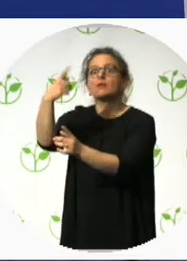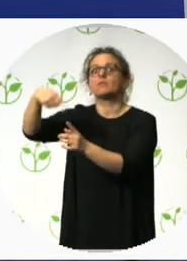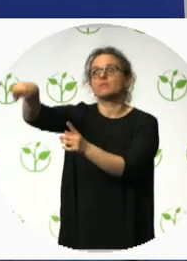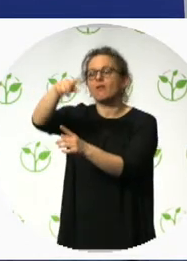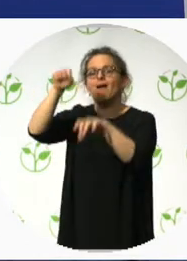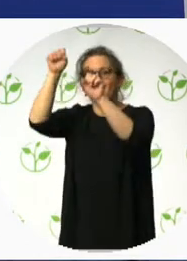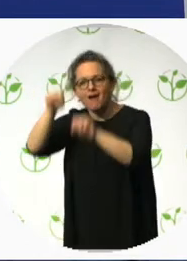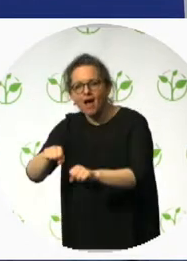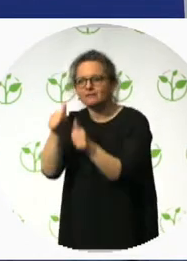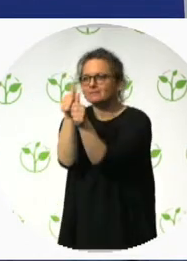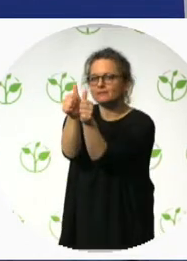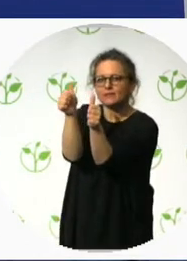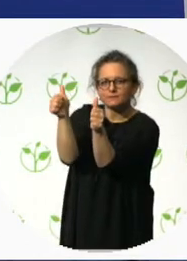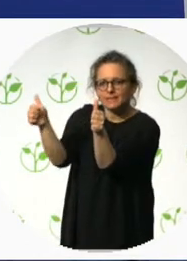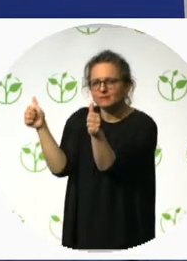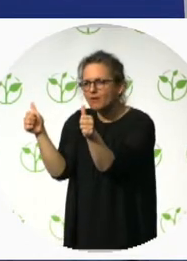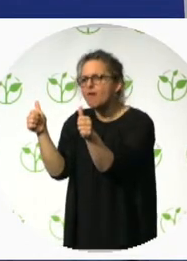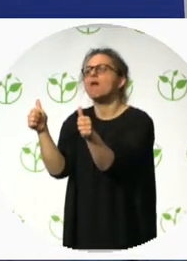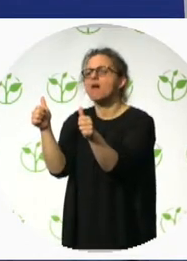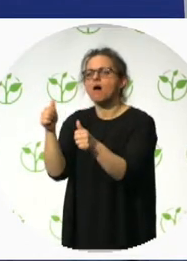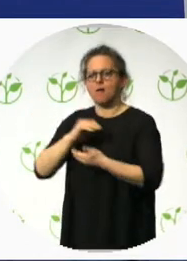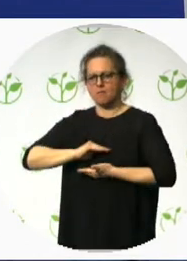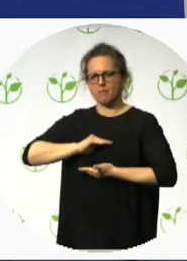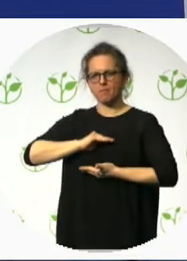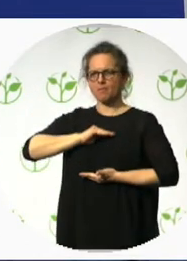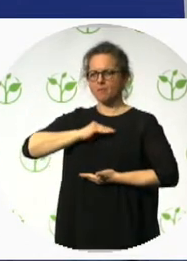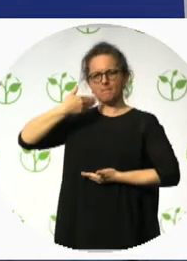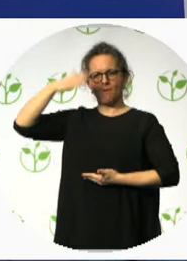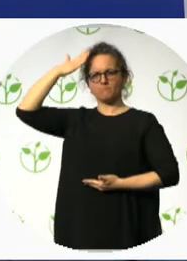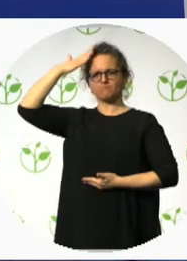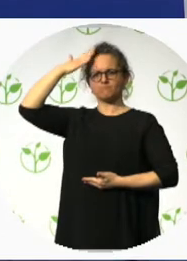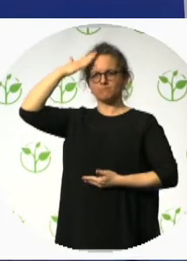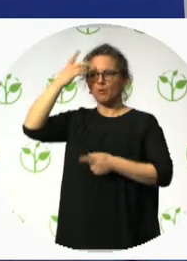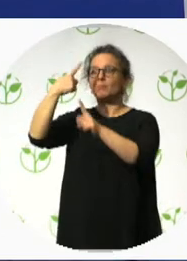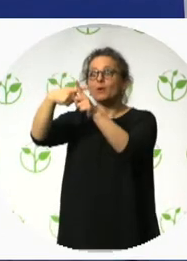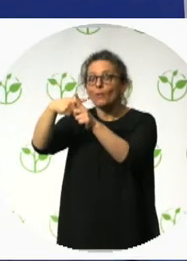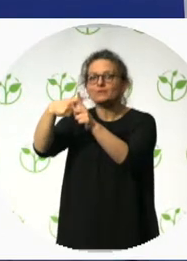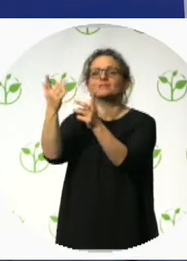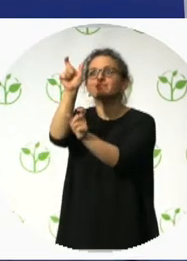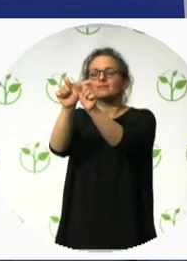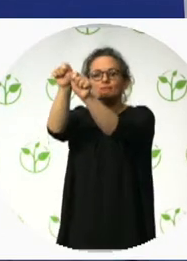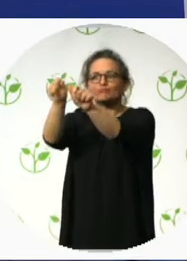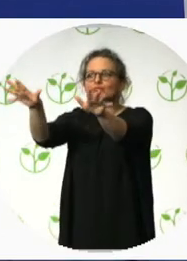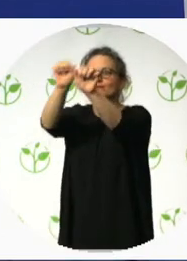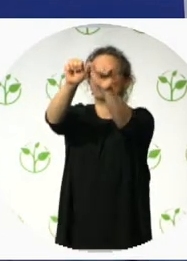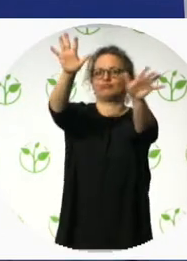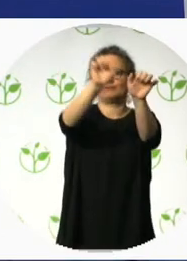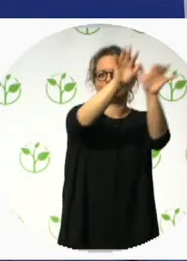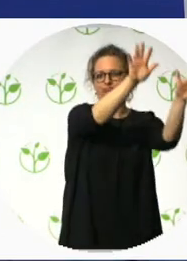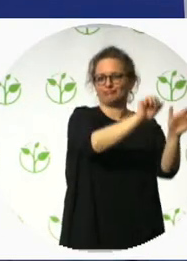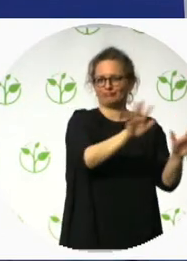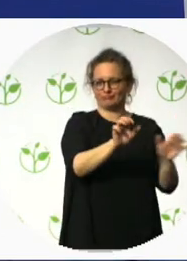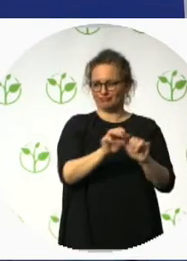awareness in the society. And with the use of the Asian Sign Bank, they can create sign language